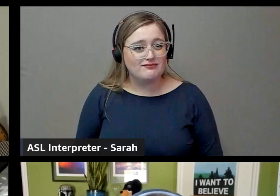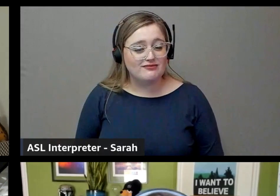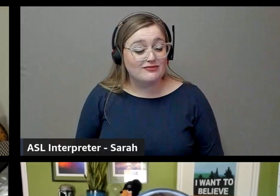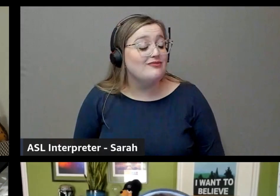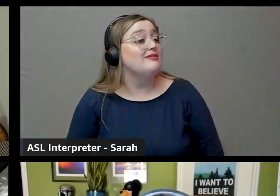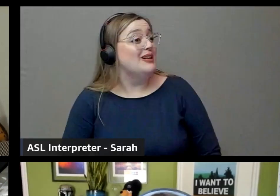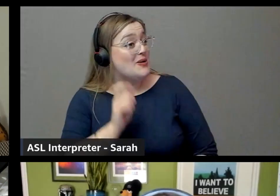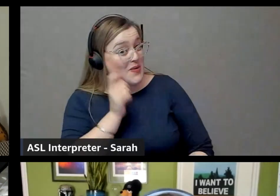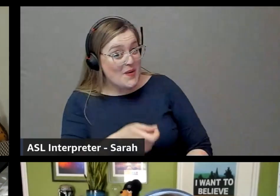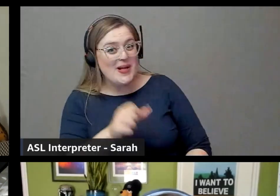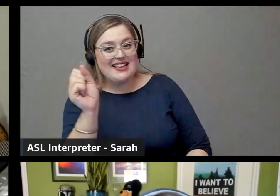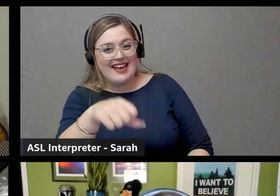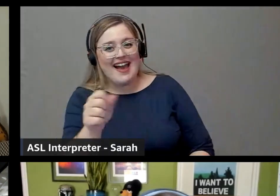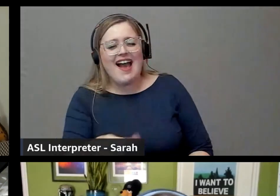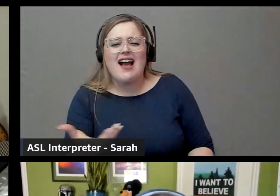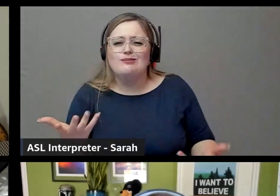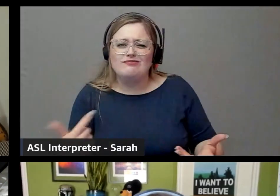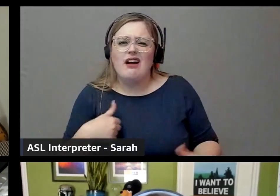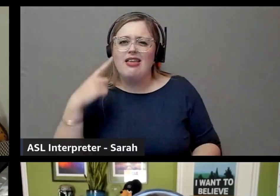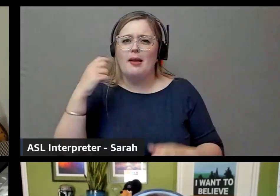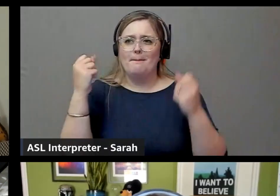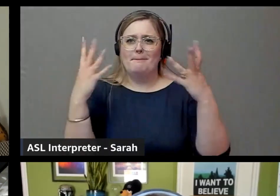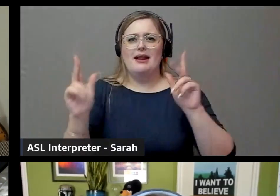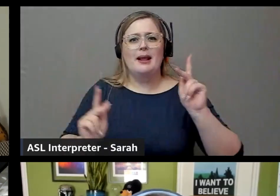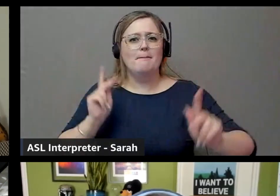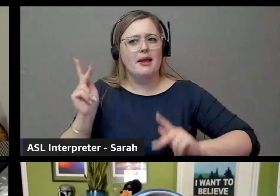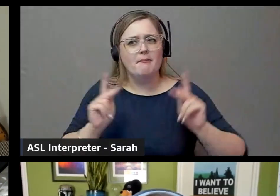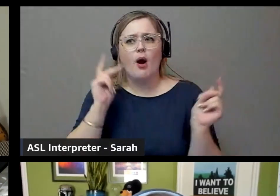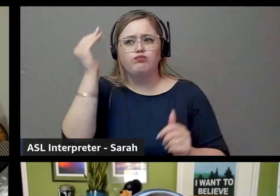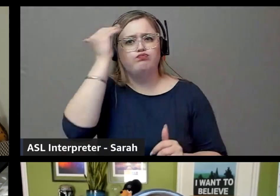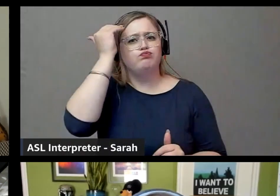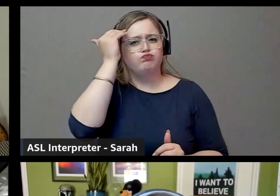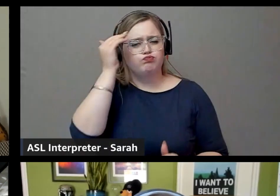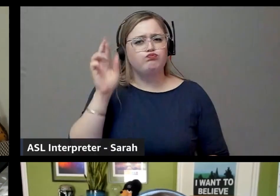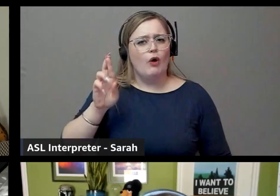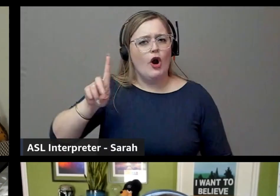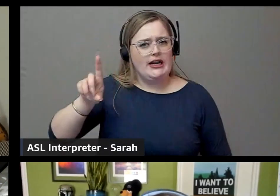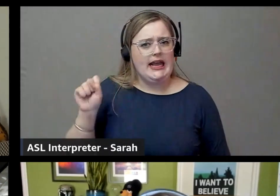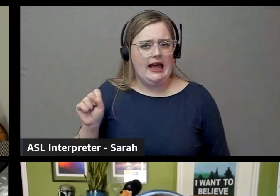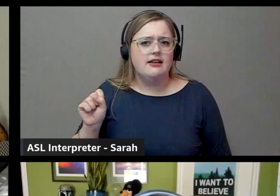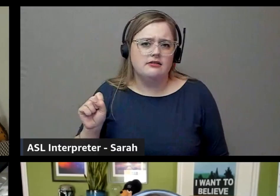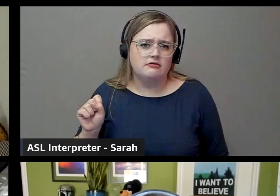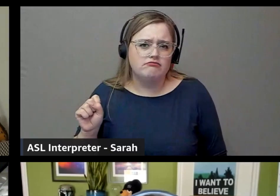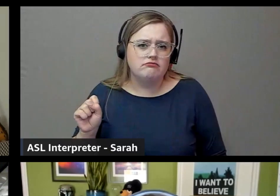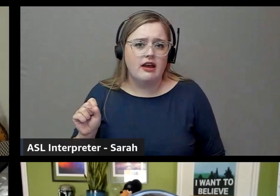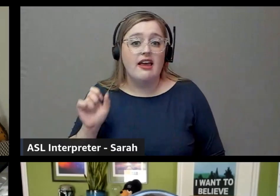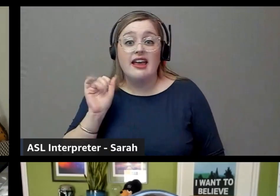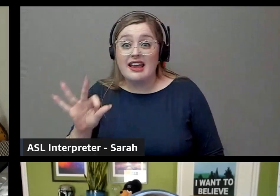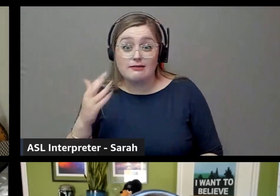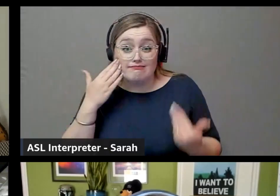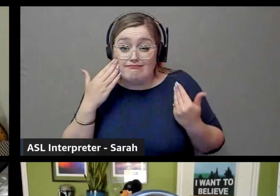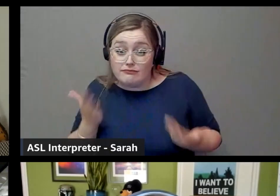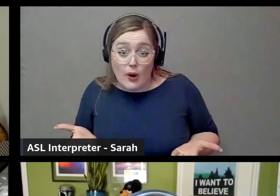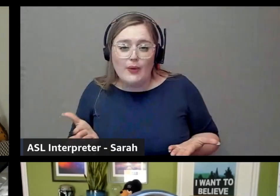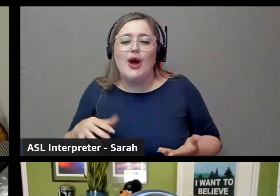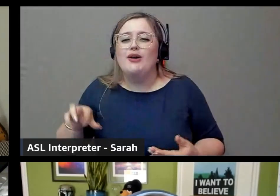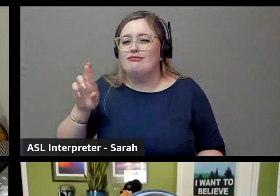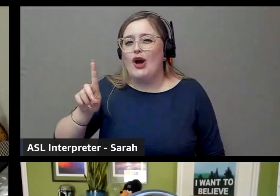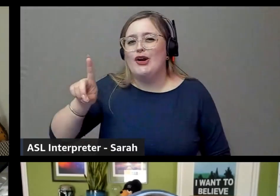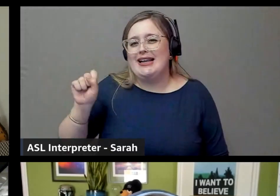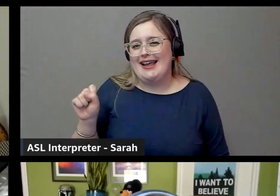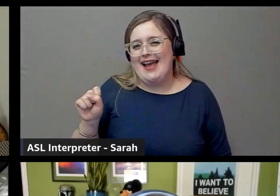Yeah. So I think a lot of people are probably very familiar with RDS at this point. If you're not, RDS